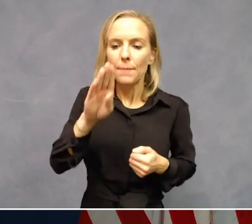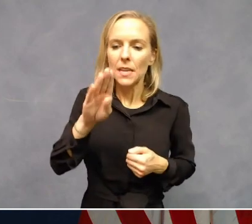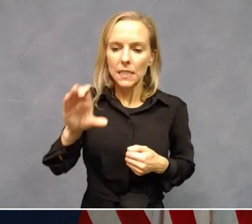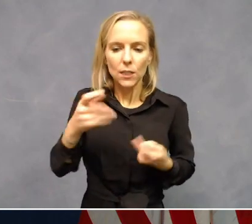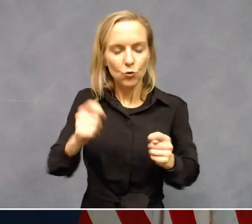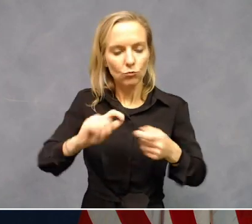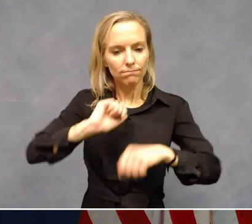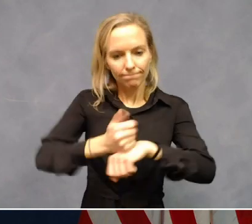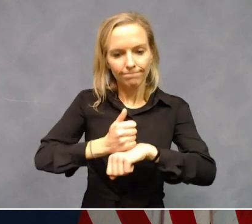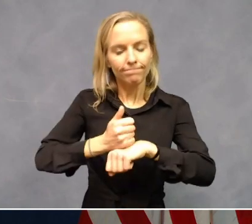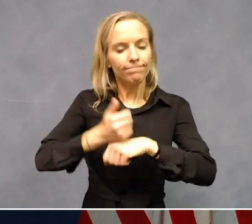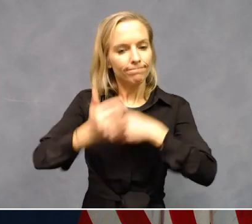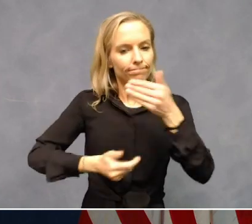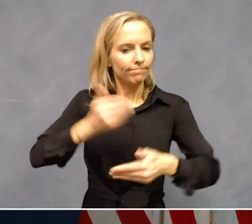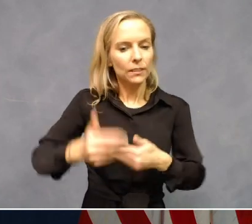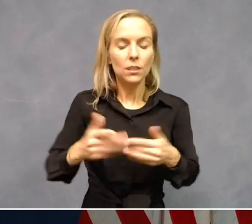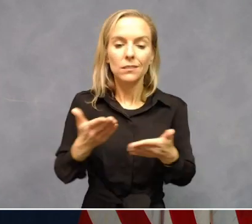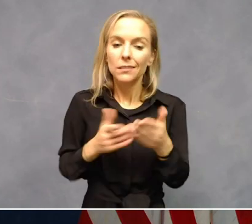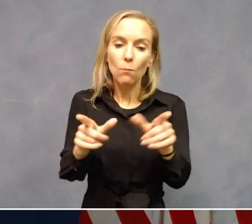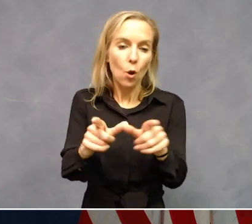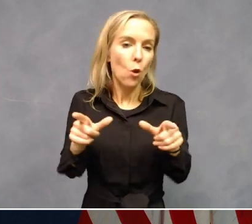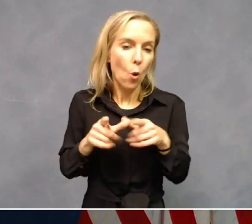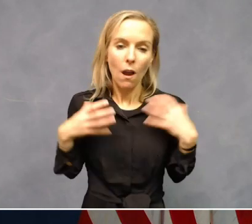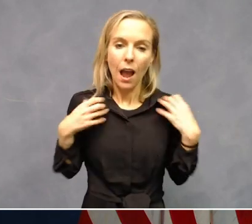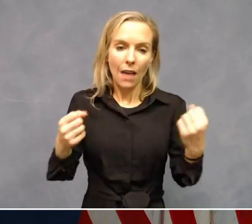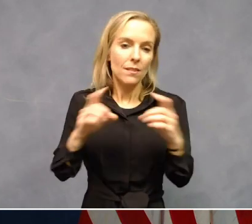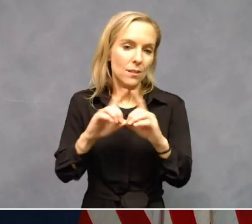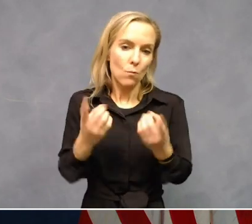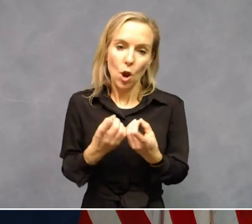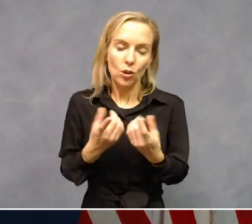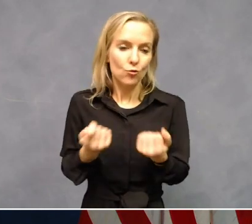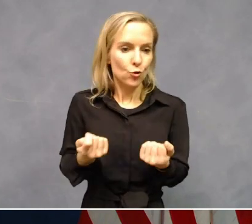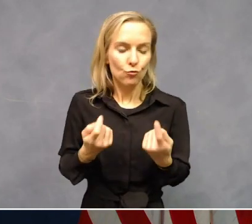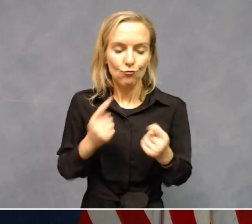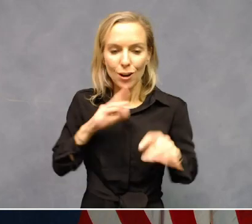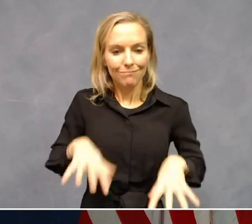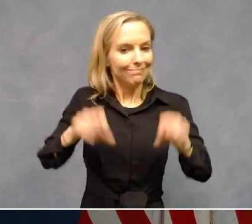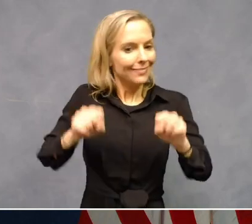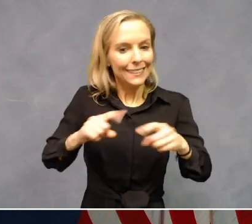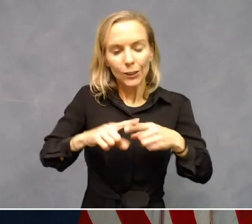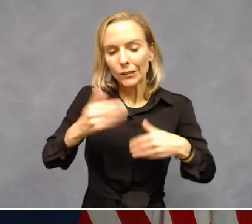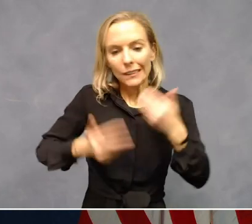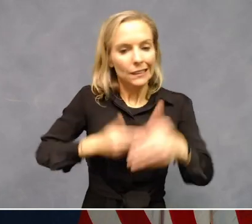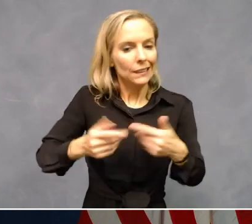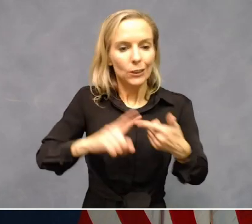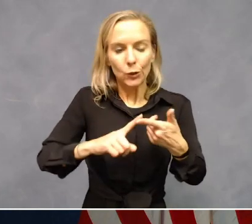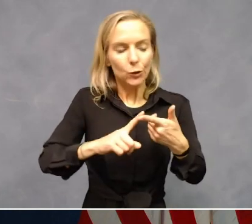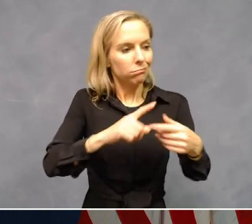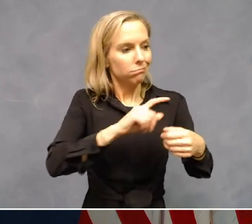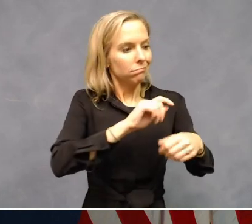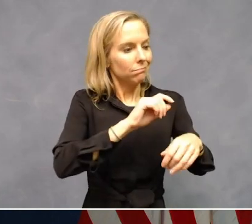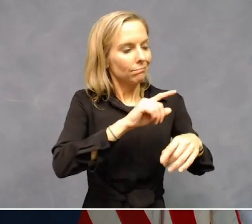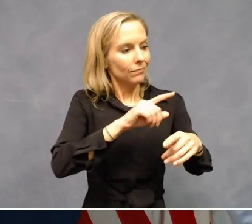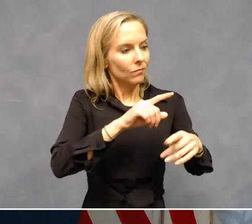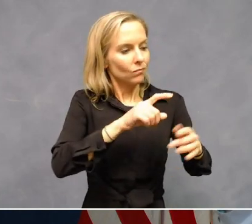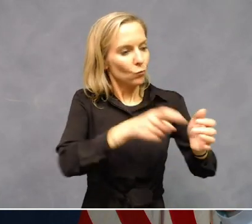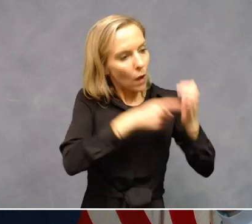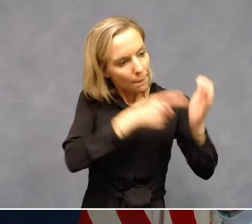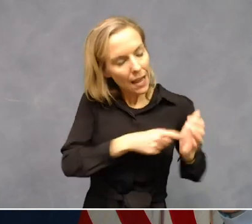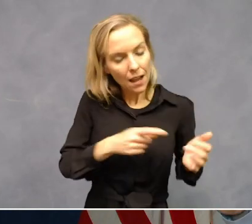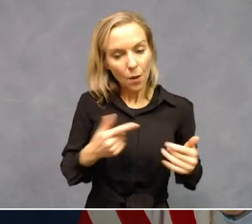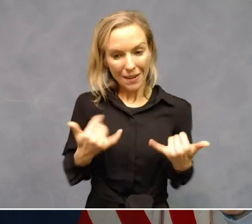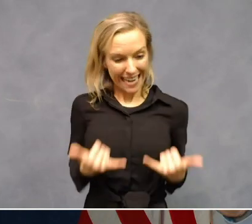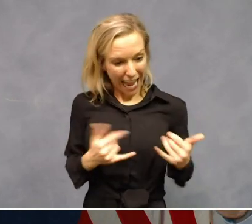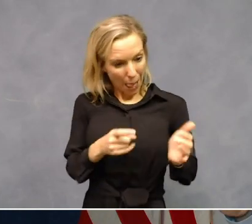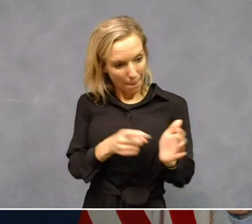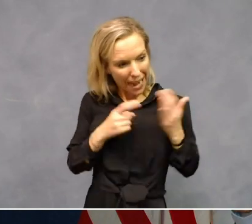Some local health departments are trying to take those steps. But again, if our current mandates, which aren't as tough